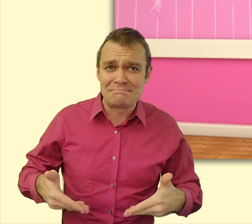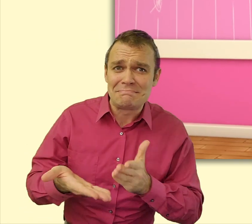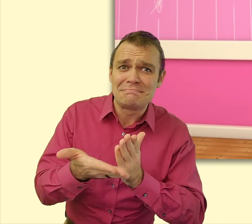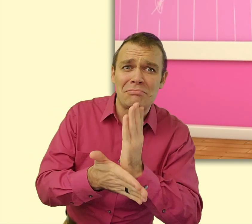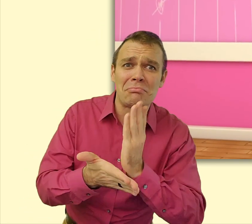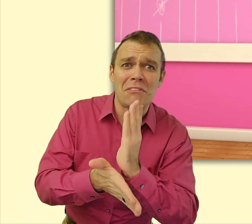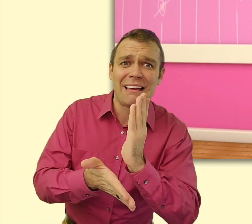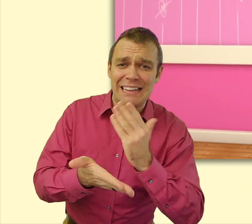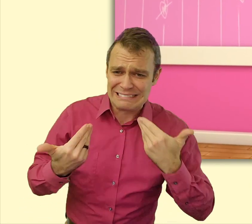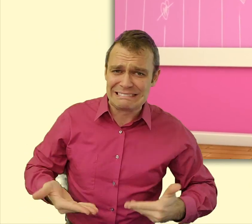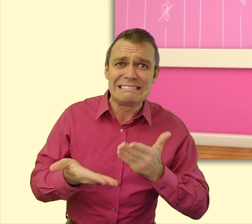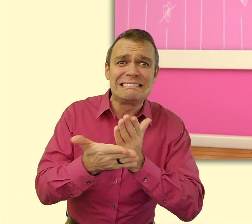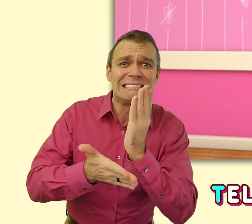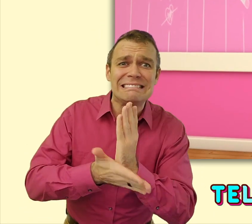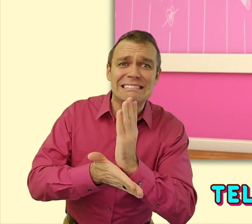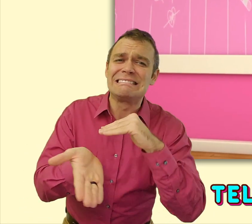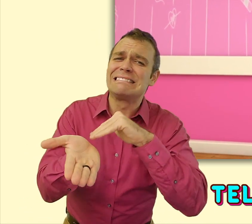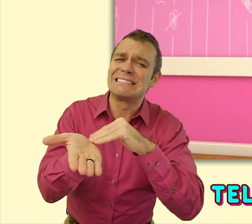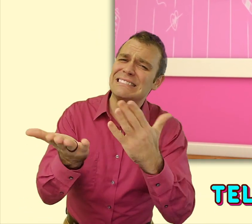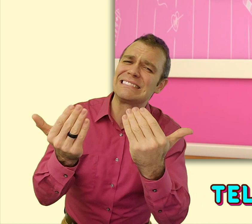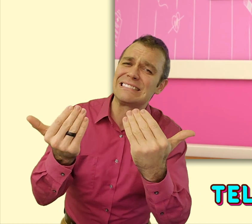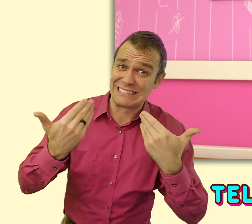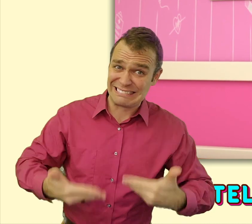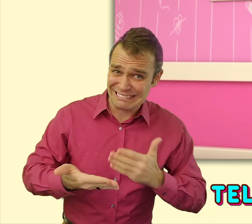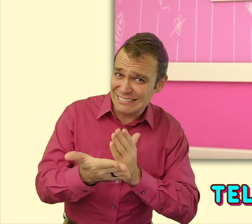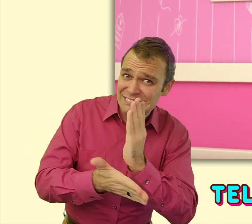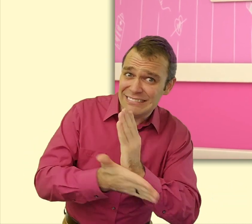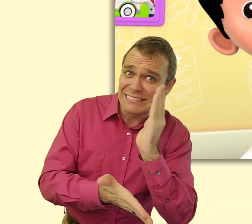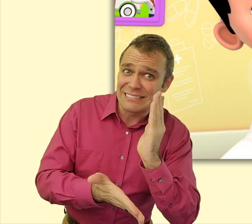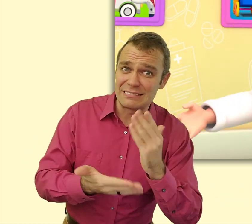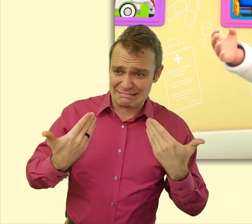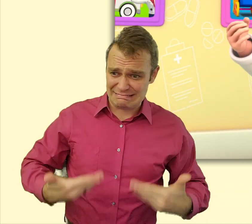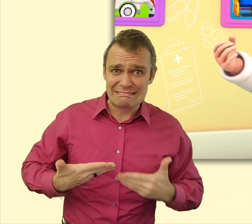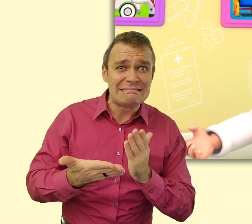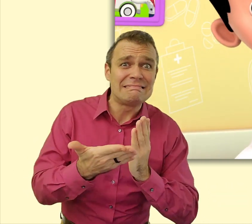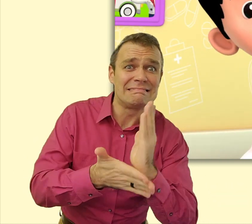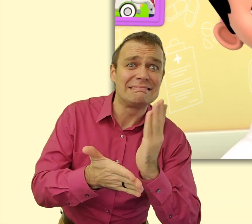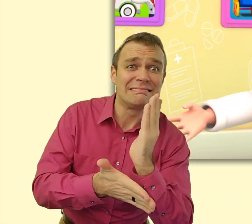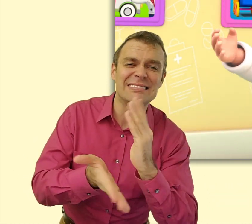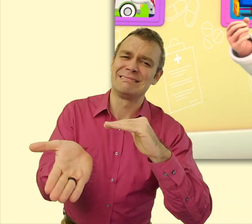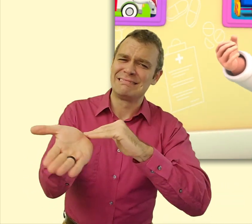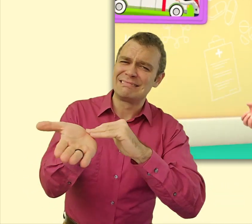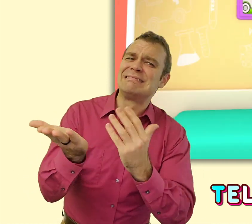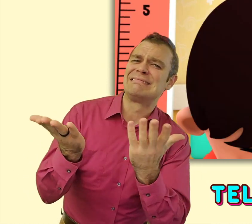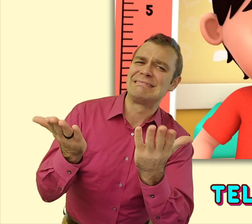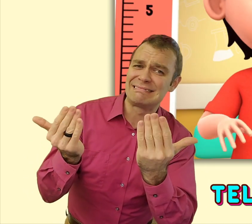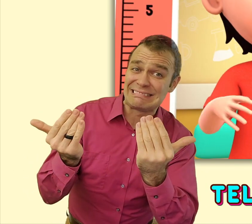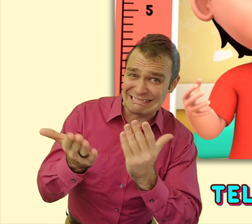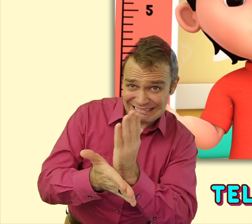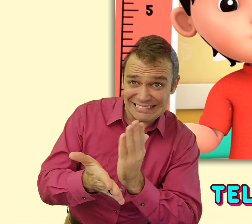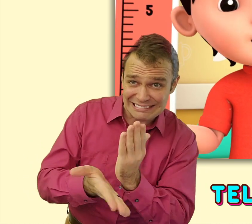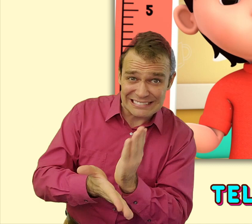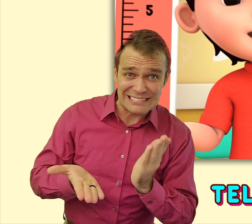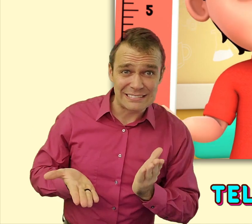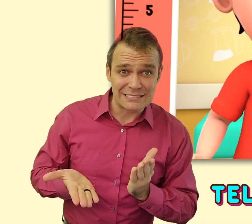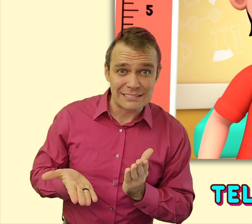How am I? How am I? Tell me, doctor, how am I? How am I? How am I? Tell me,